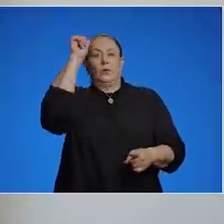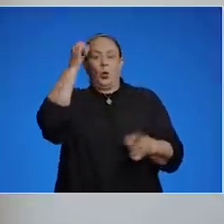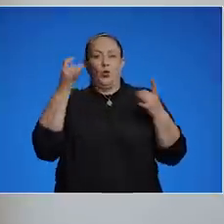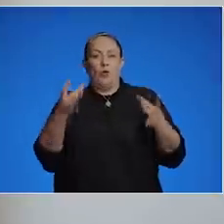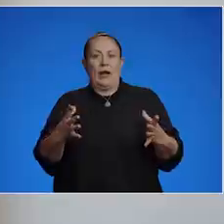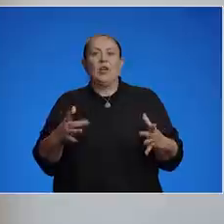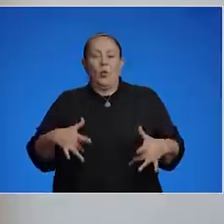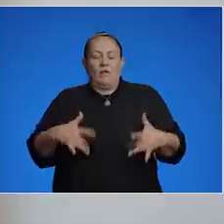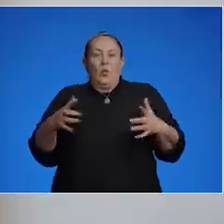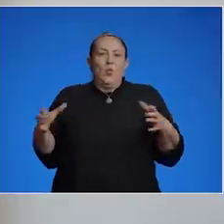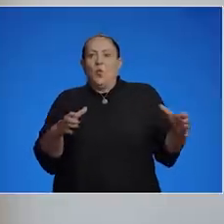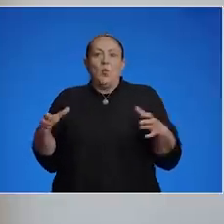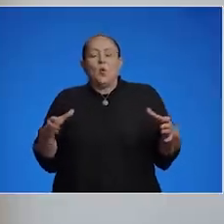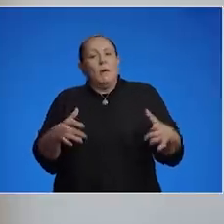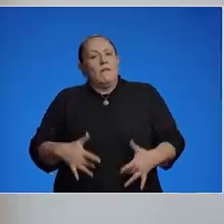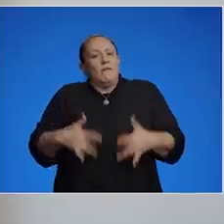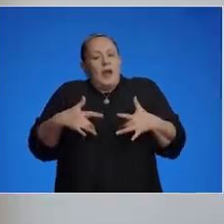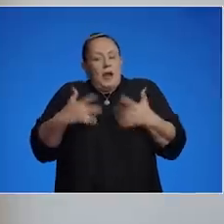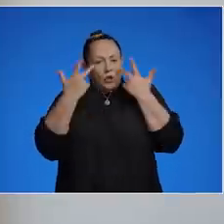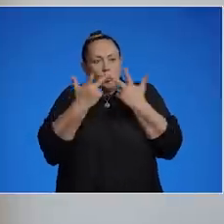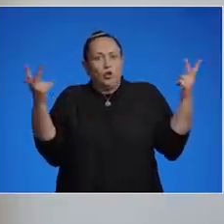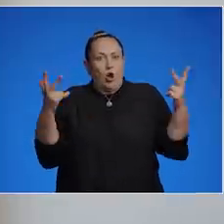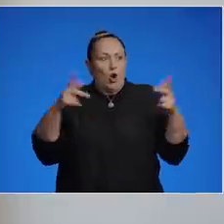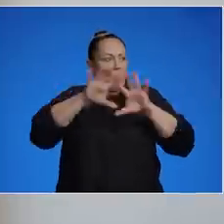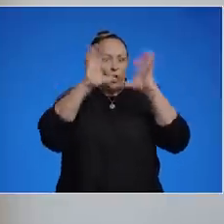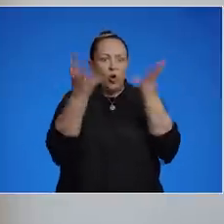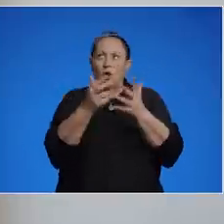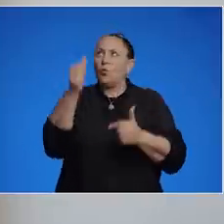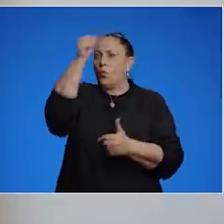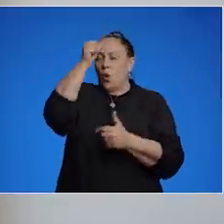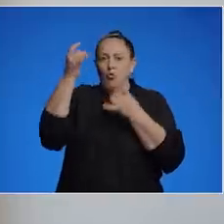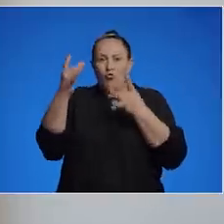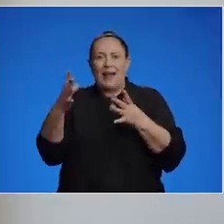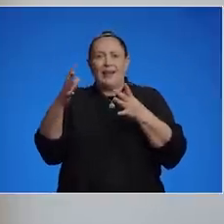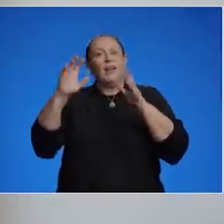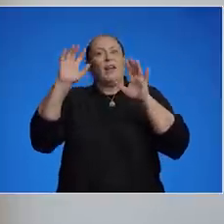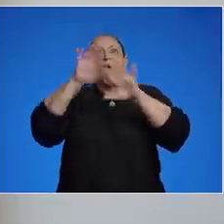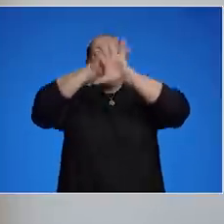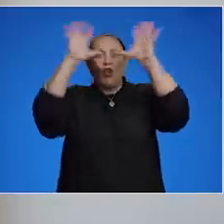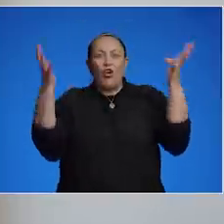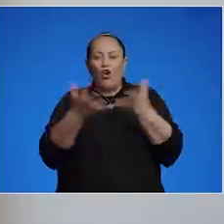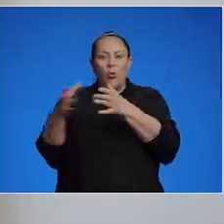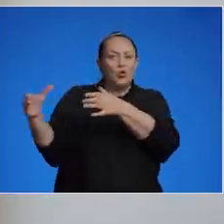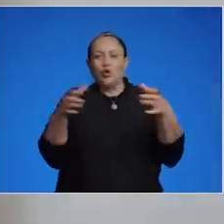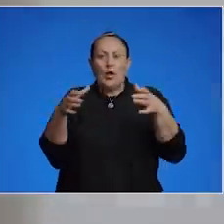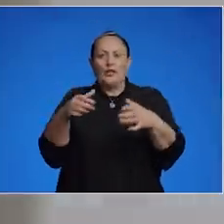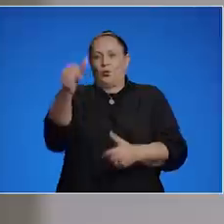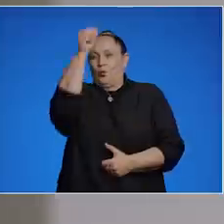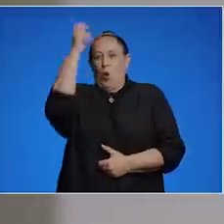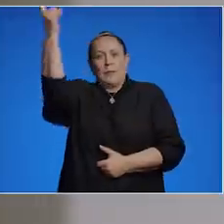will be really shaken, and even the disturbance will be shown and reflected in the shaking of the elements.